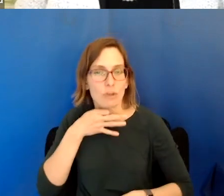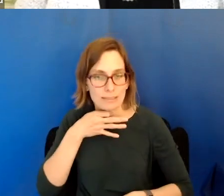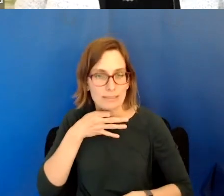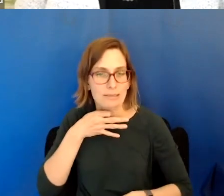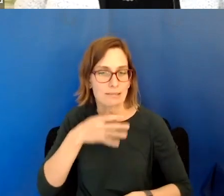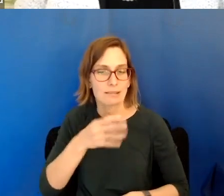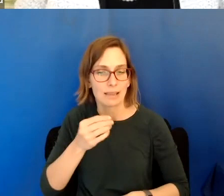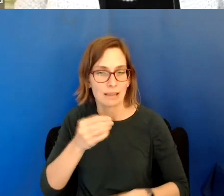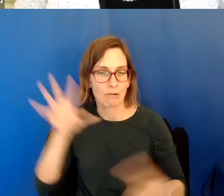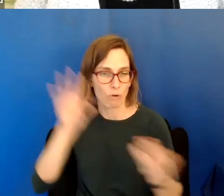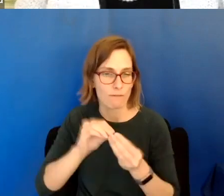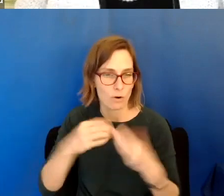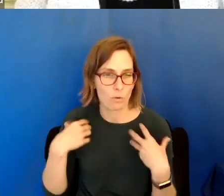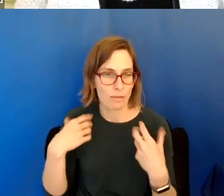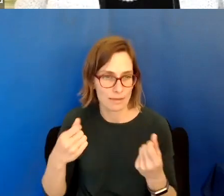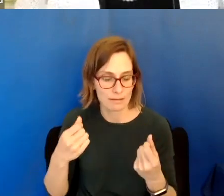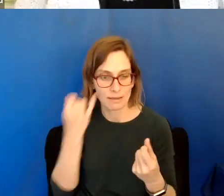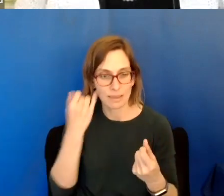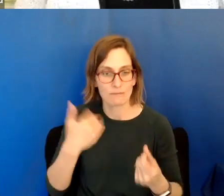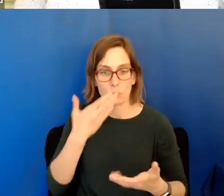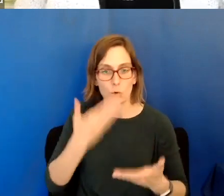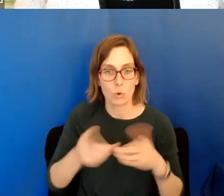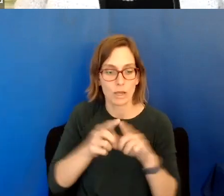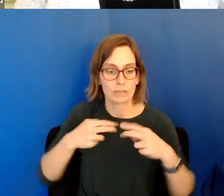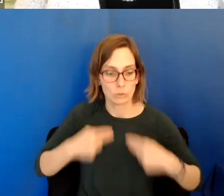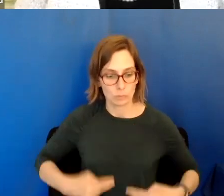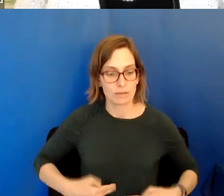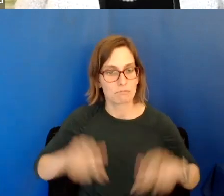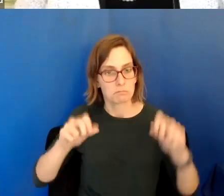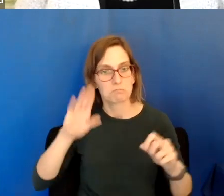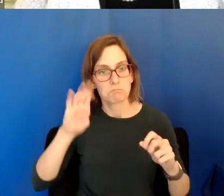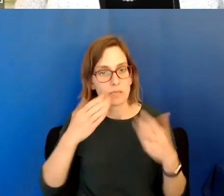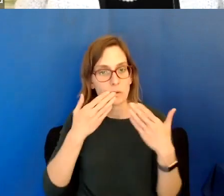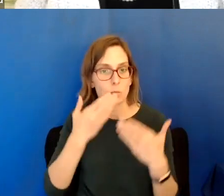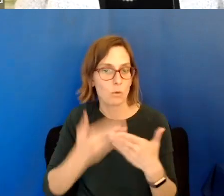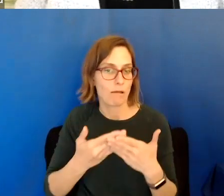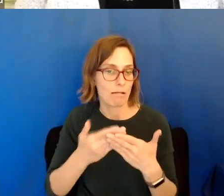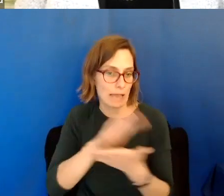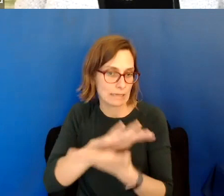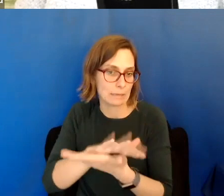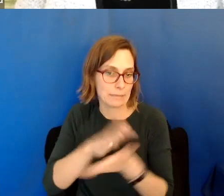well-being, because if we are good as humans, then we can be well academically.